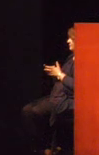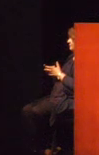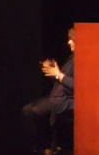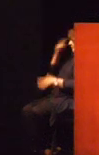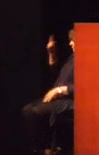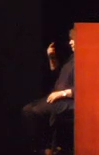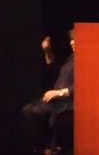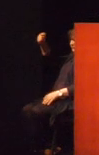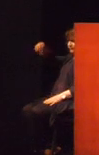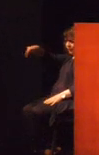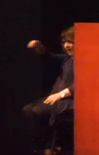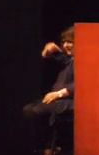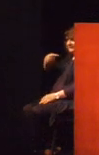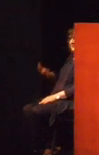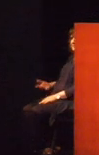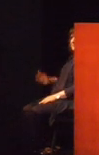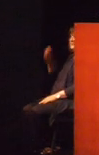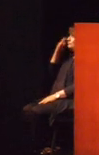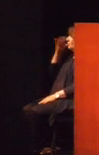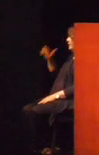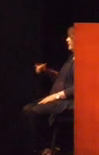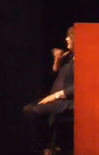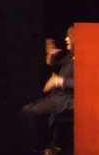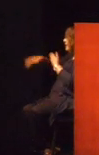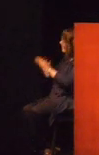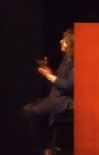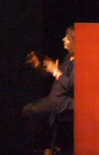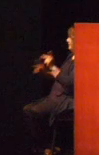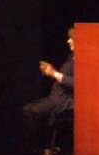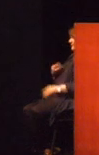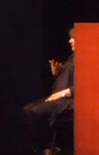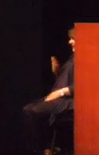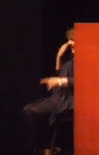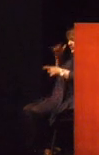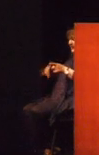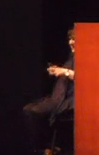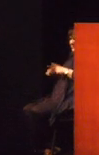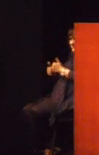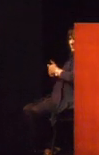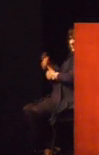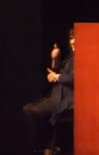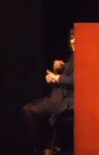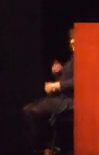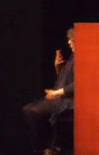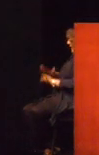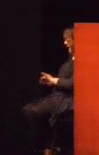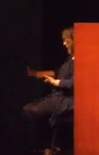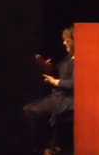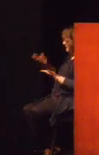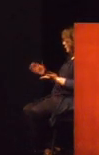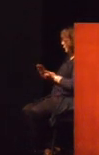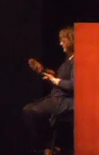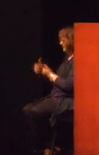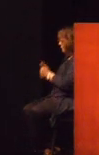for us in this context, knowing that not everybody here is white, but that you have a predominantly white campus, and so that,